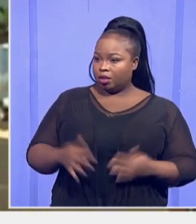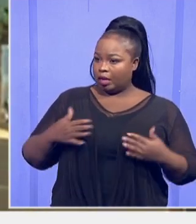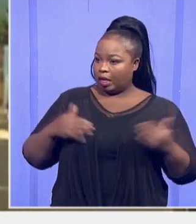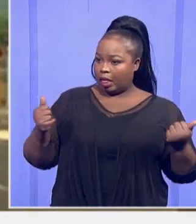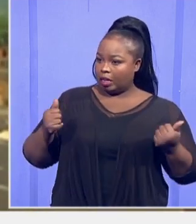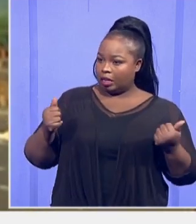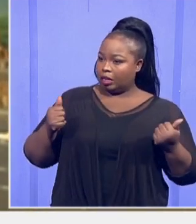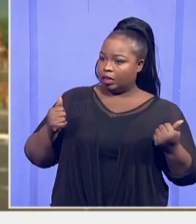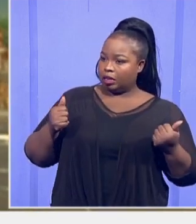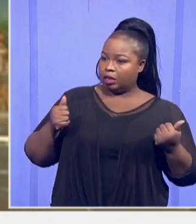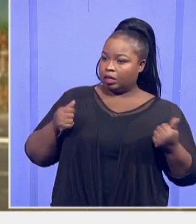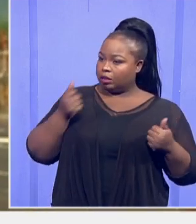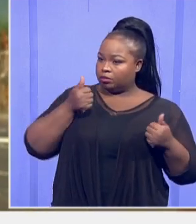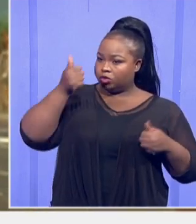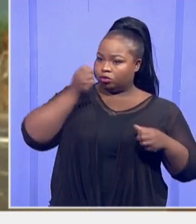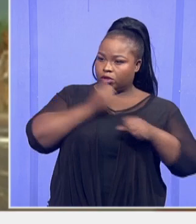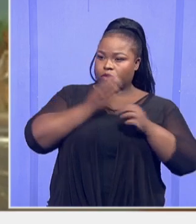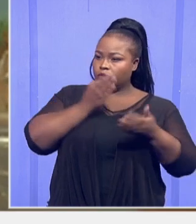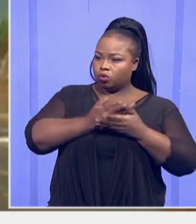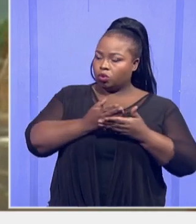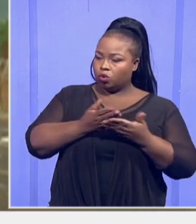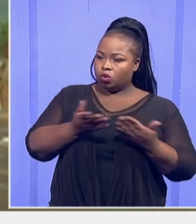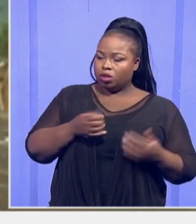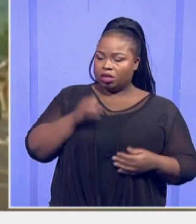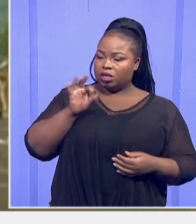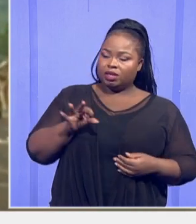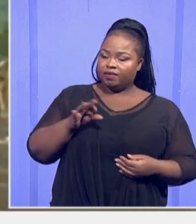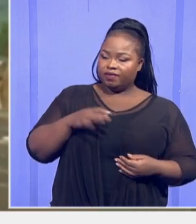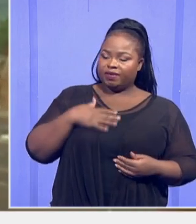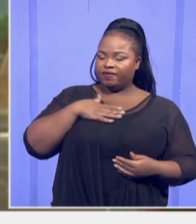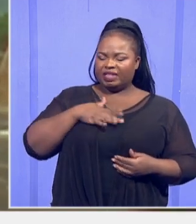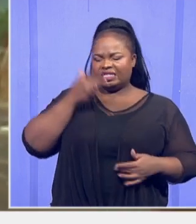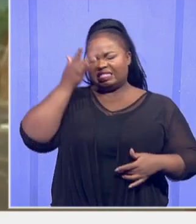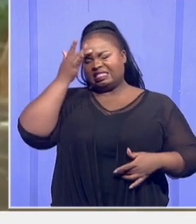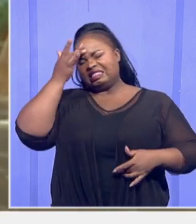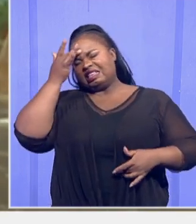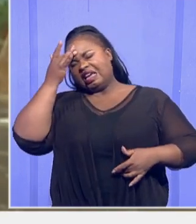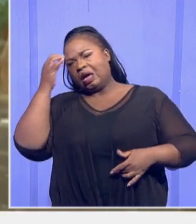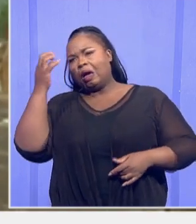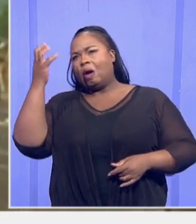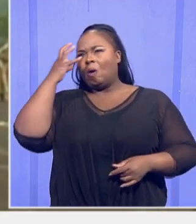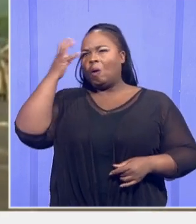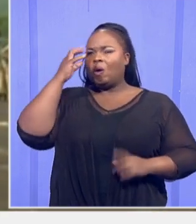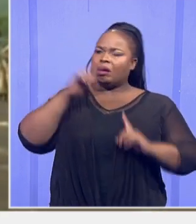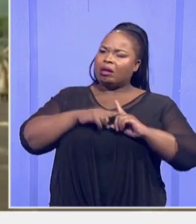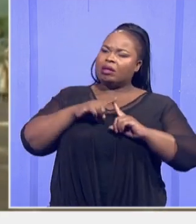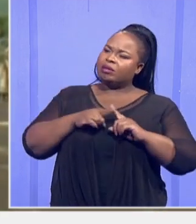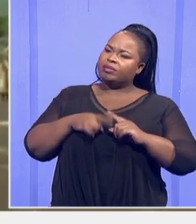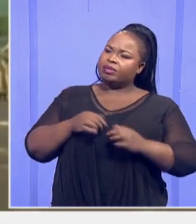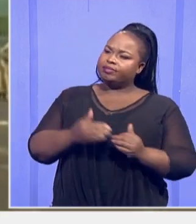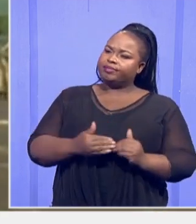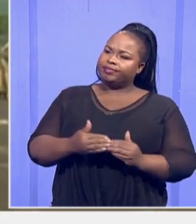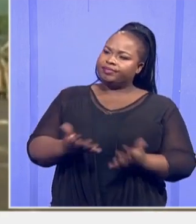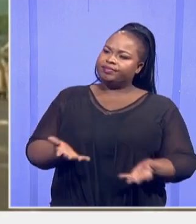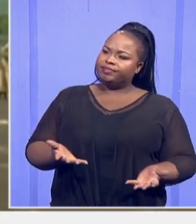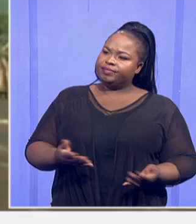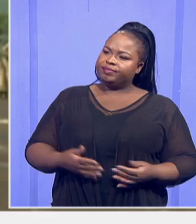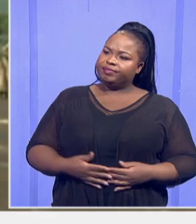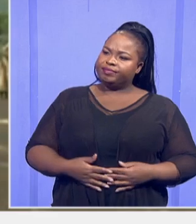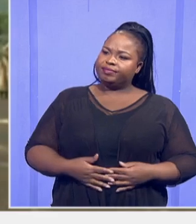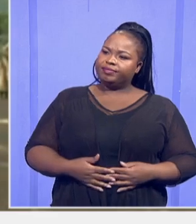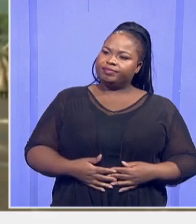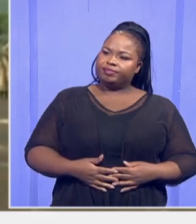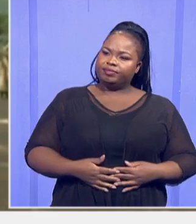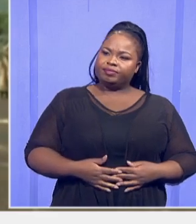to ensure that everybody, should anybody feel sick, they are taken care of? Let's talk to that now.